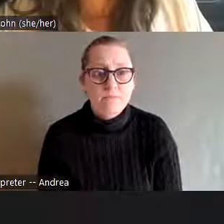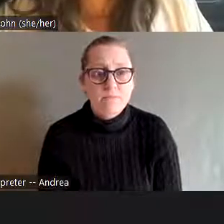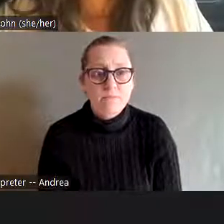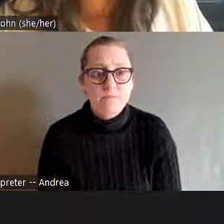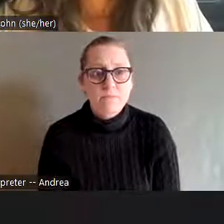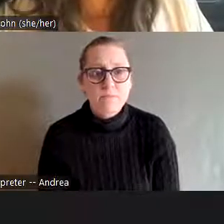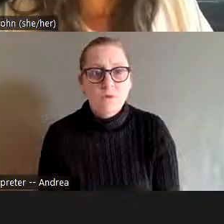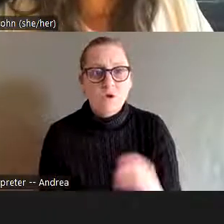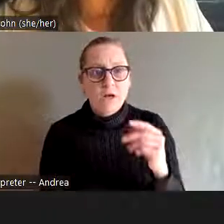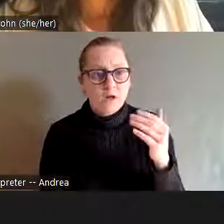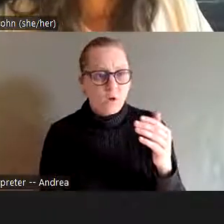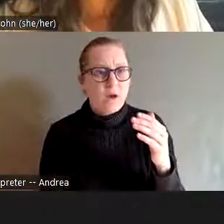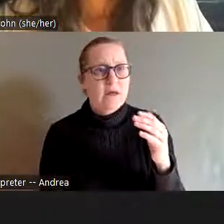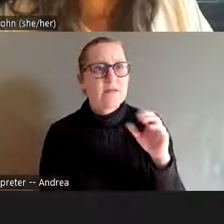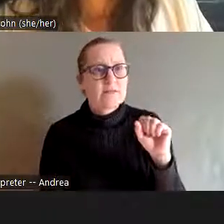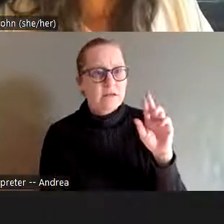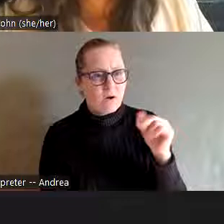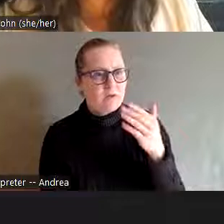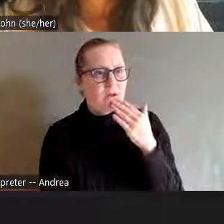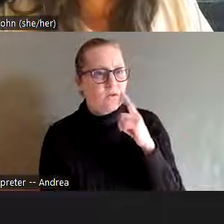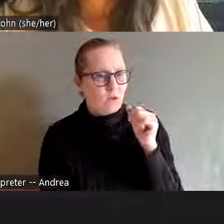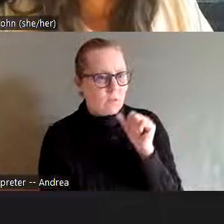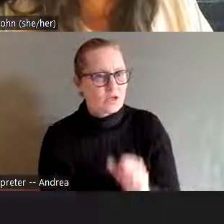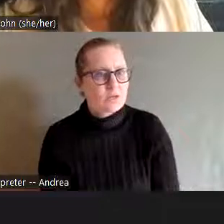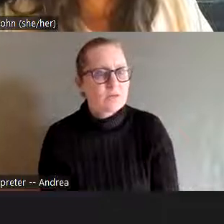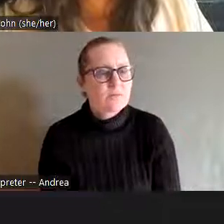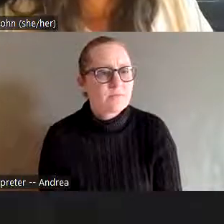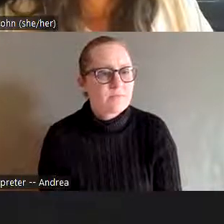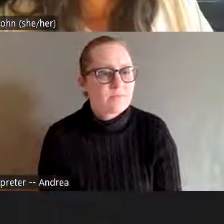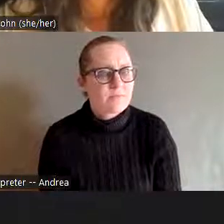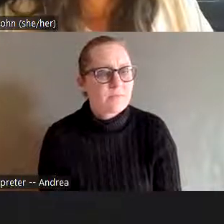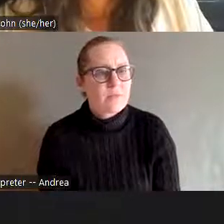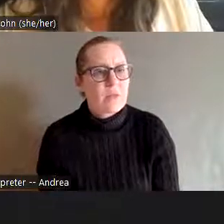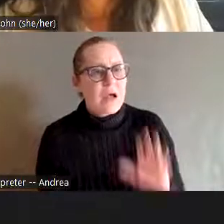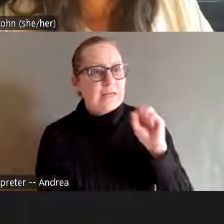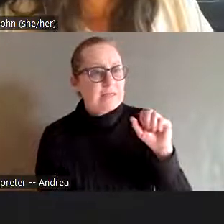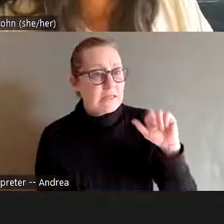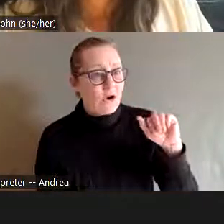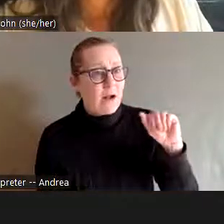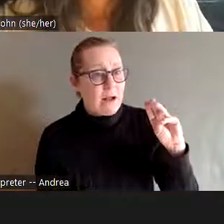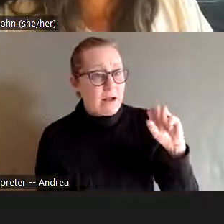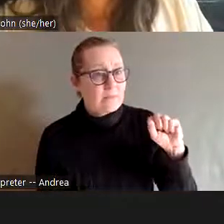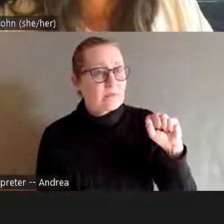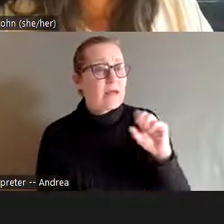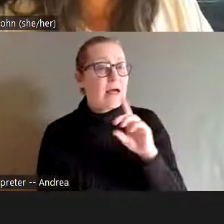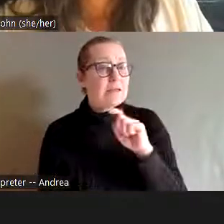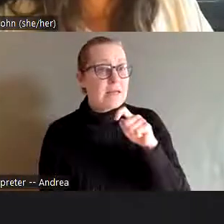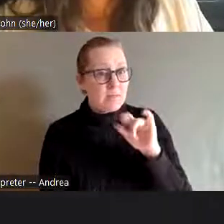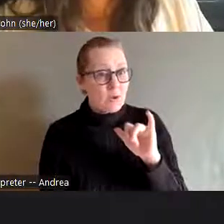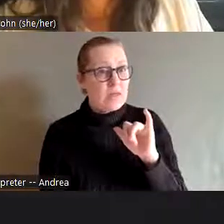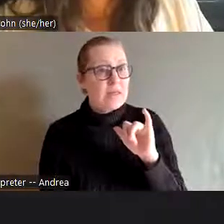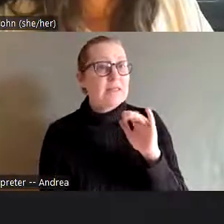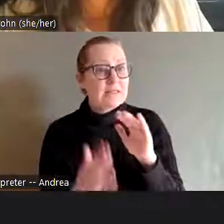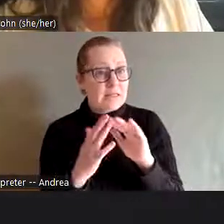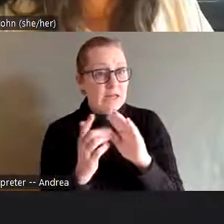Okay, go ahead, Sarah. Thank you for being patient. Hi, Sarah Ames, Deputy City Attorney, she, her pronouns.